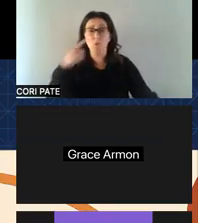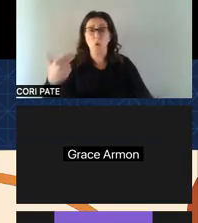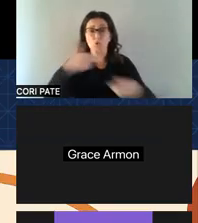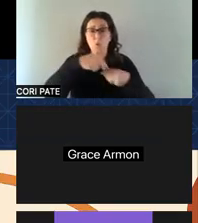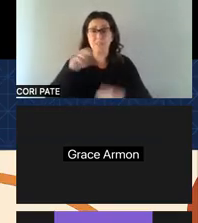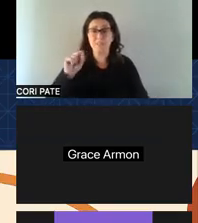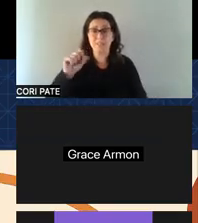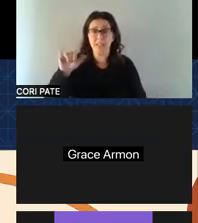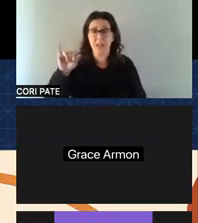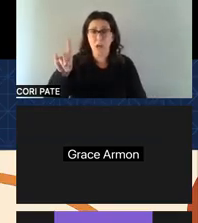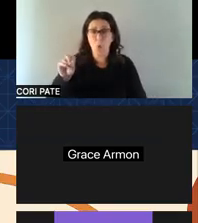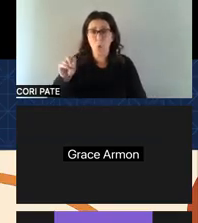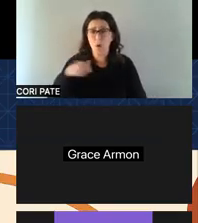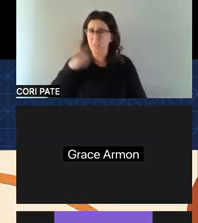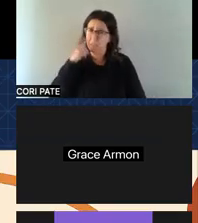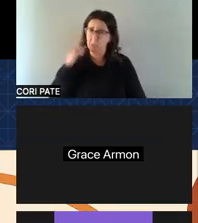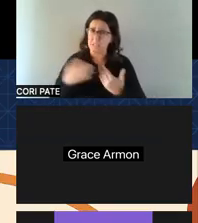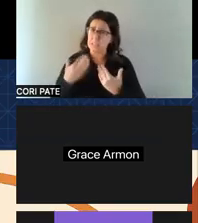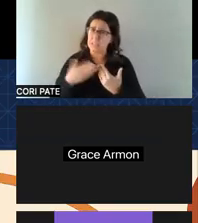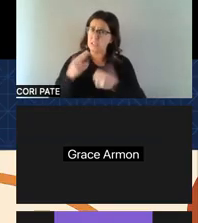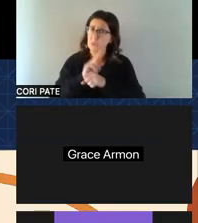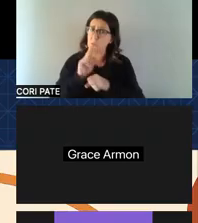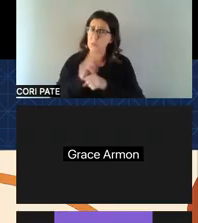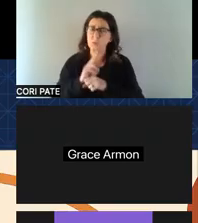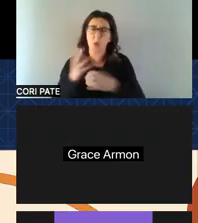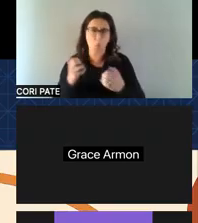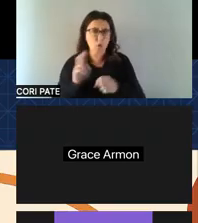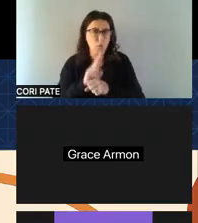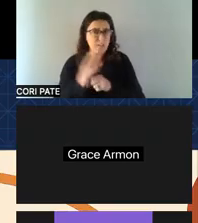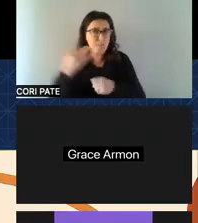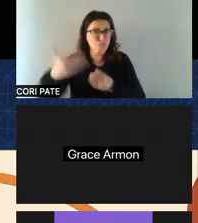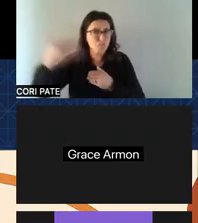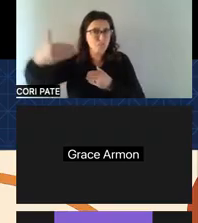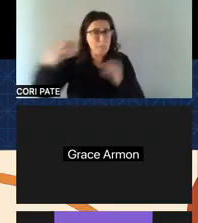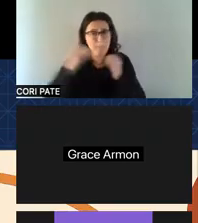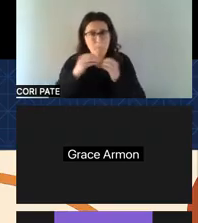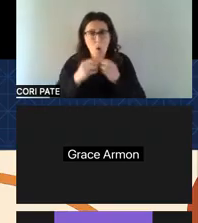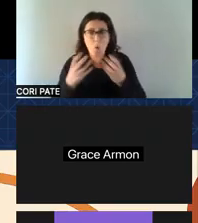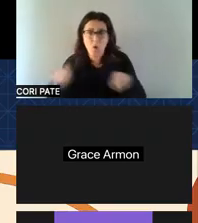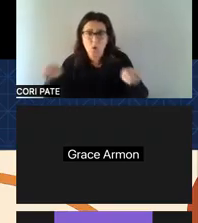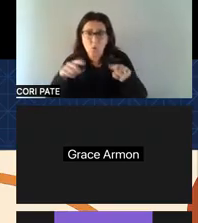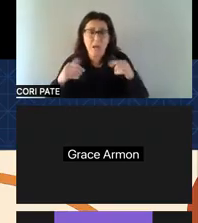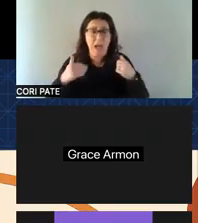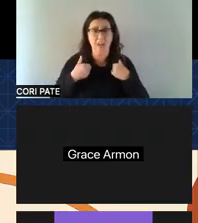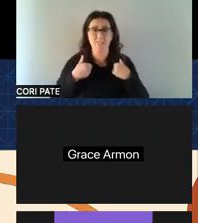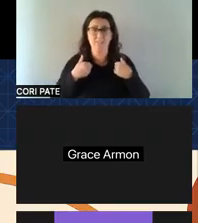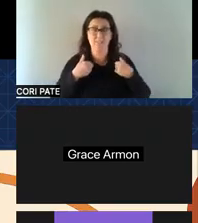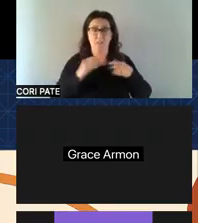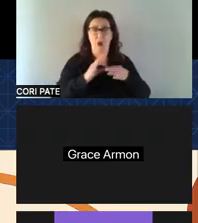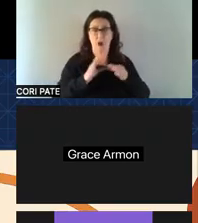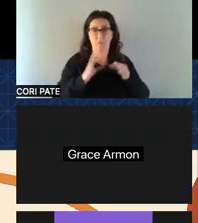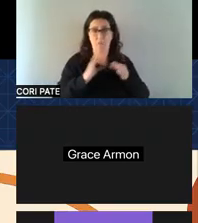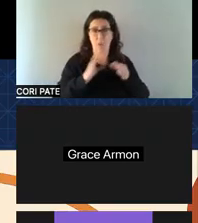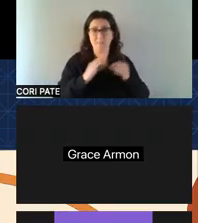in COPs. I think that we want to give you all a voice, or give you an option to have a voice without necessarily having to speak on